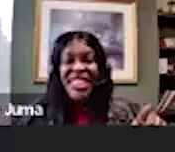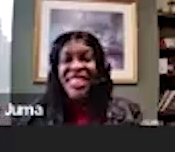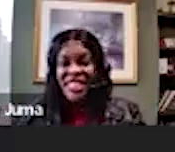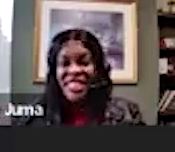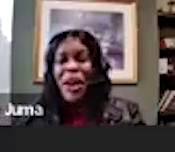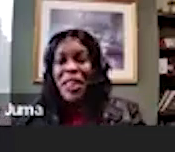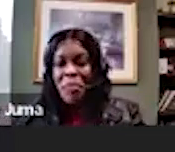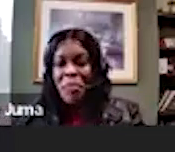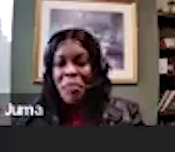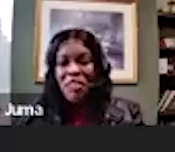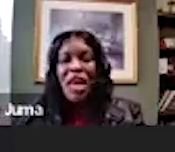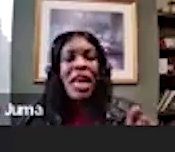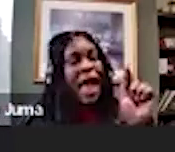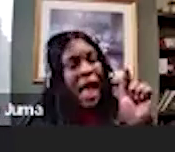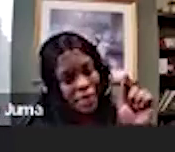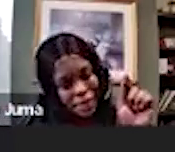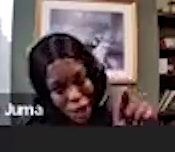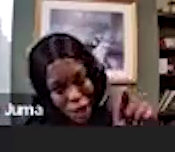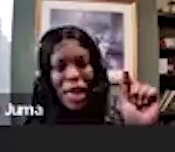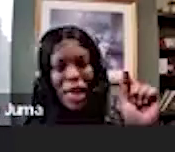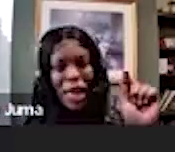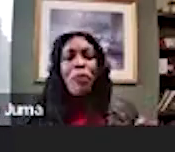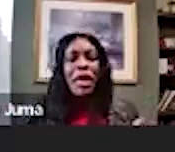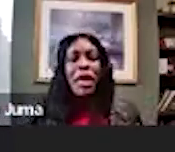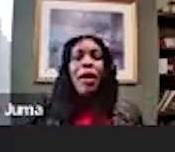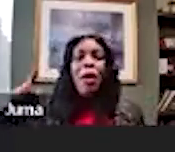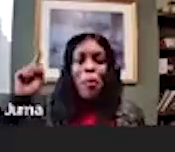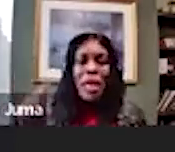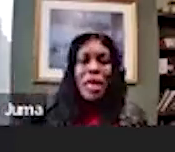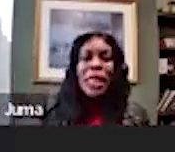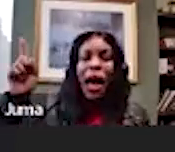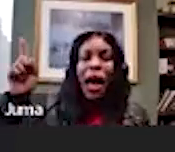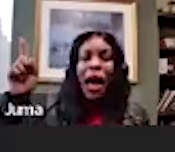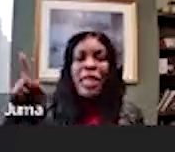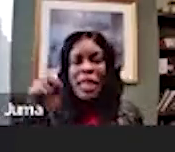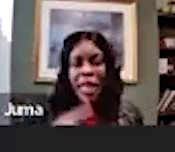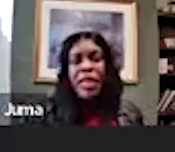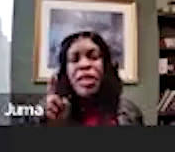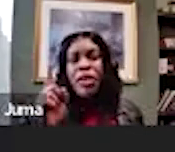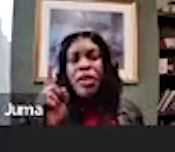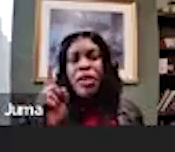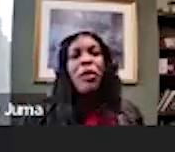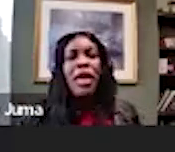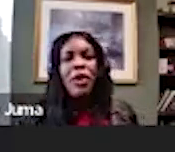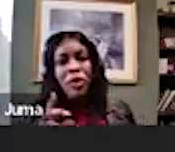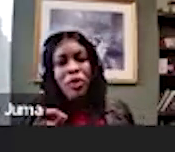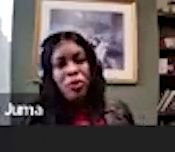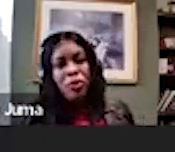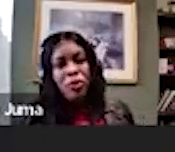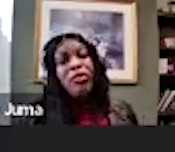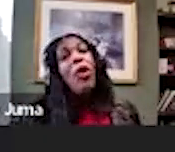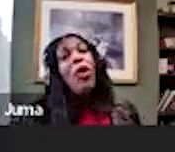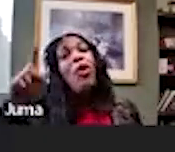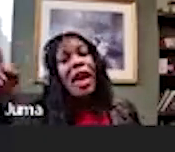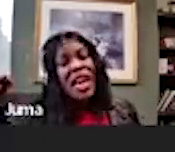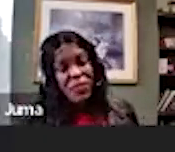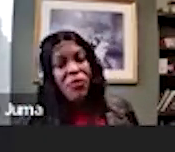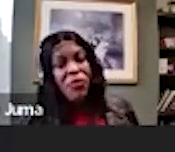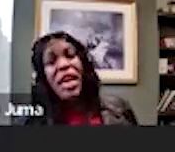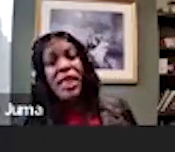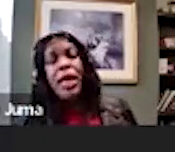secretaries, this is why they break this. That's the law that they break. Please avoid dating your superiors